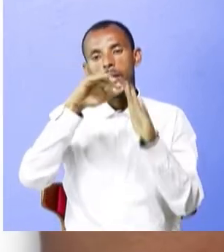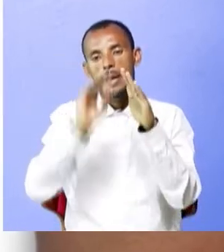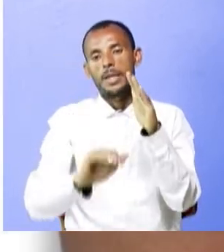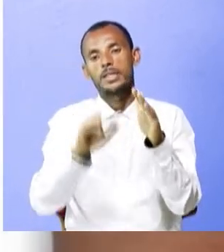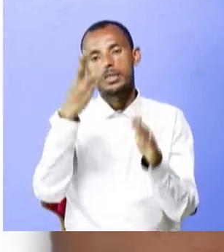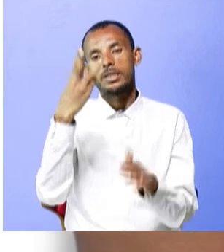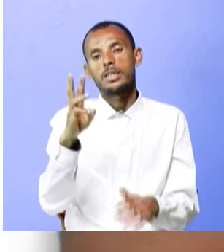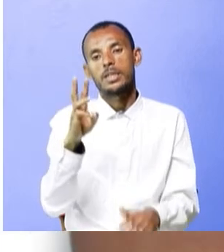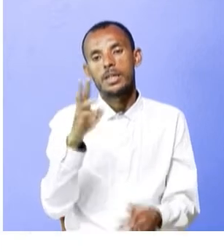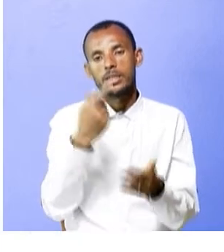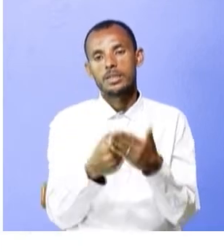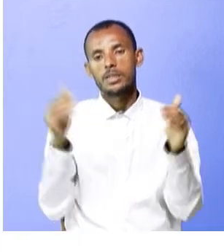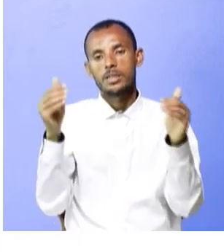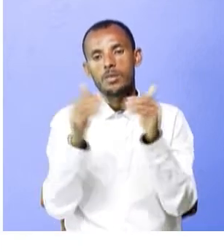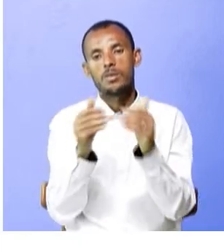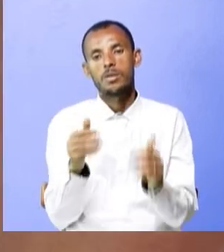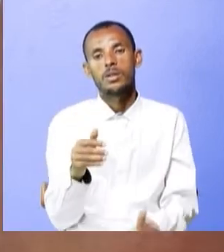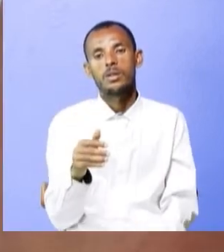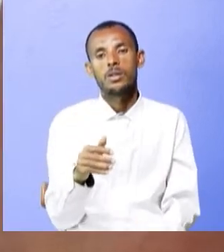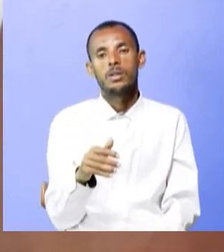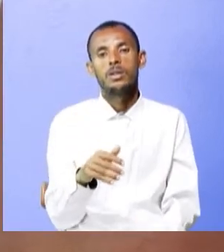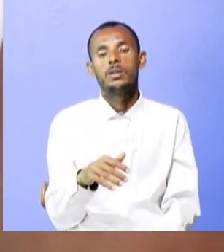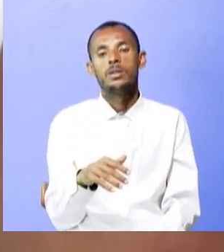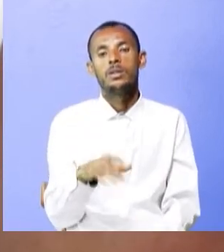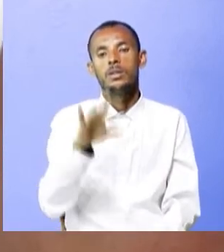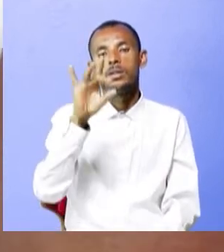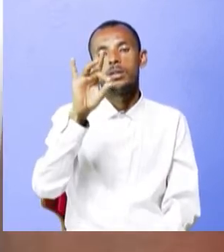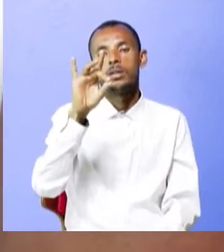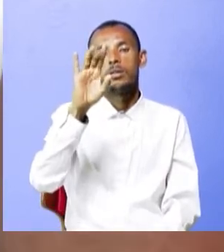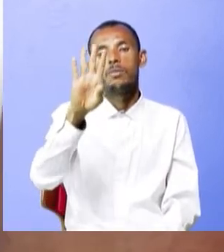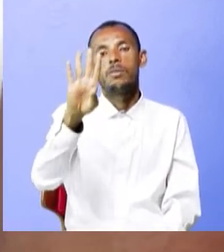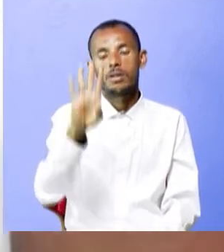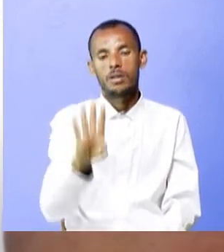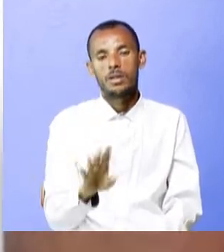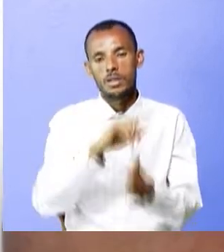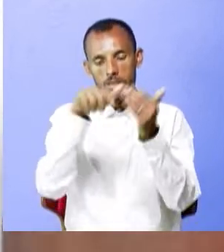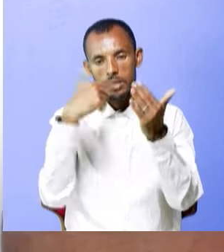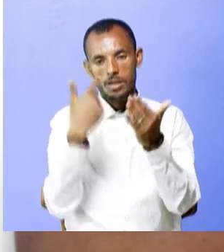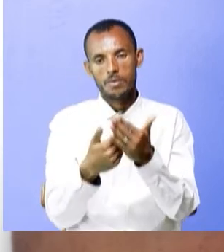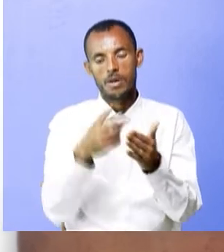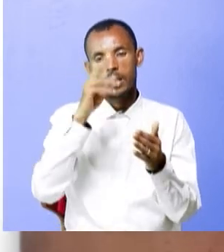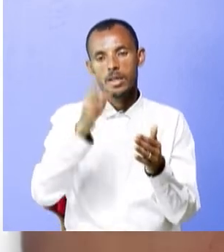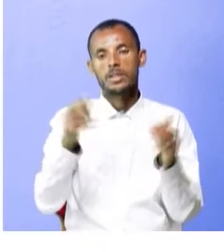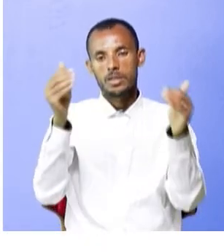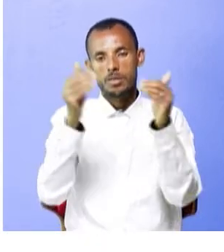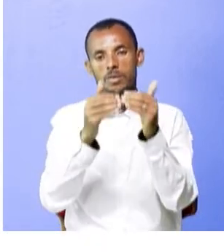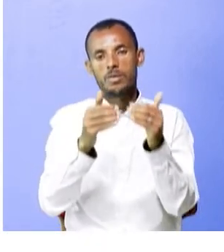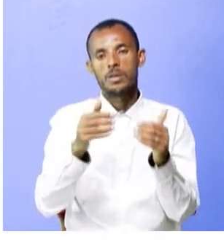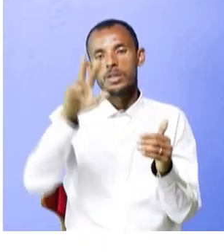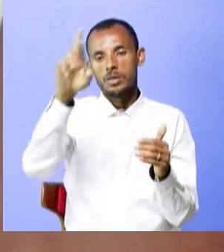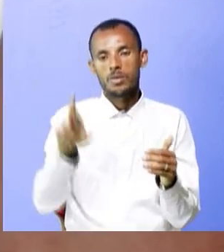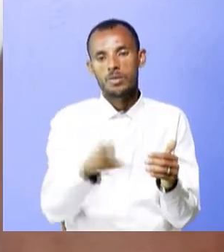16, and this difference becomes 84. Therefore, h becomes a square root